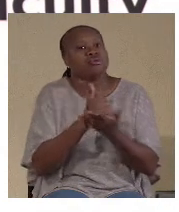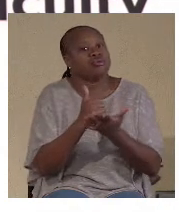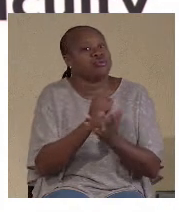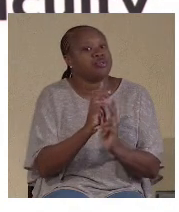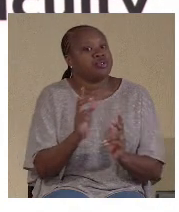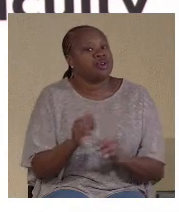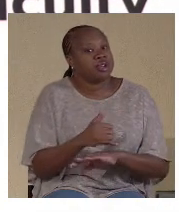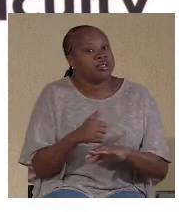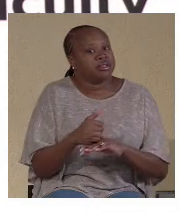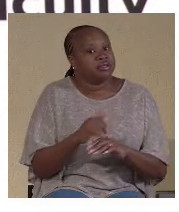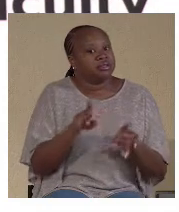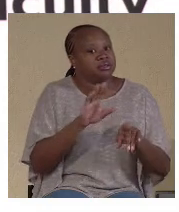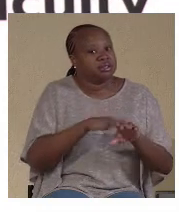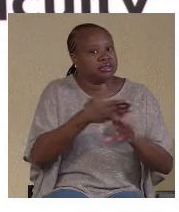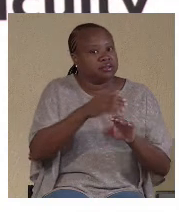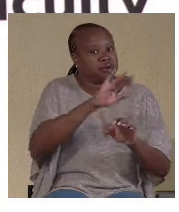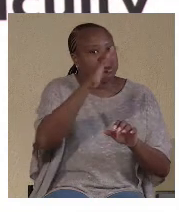example, open market.